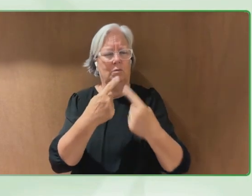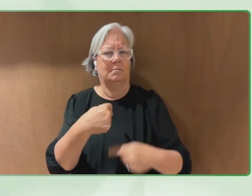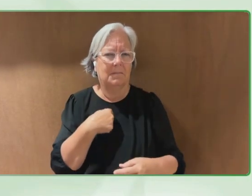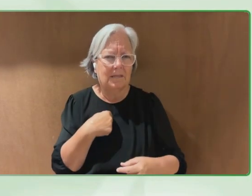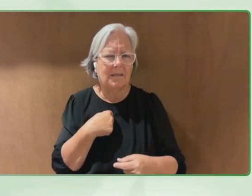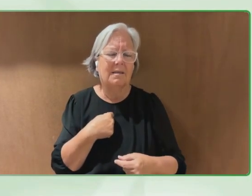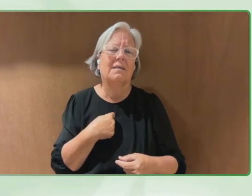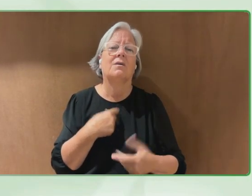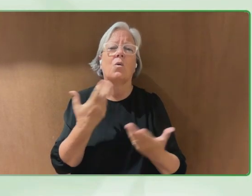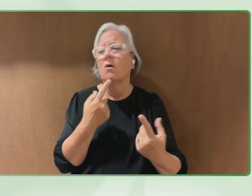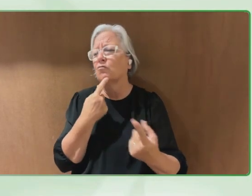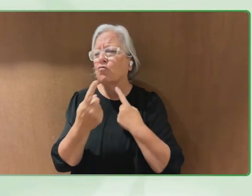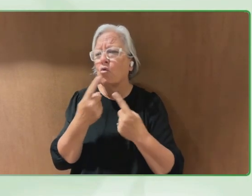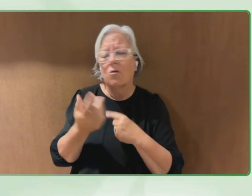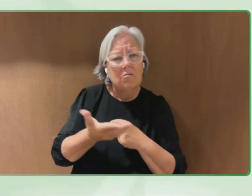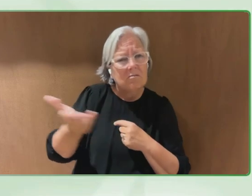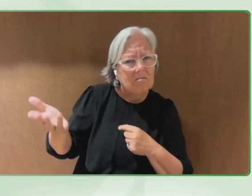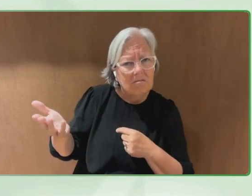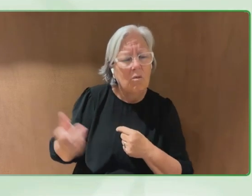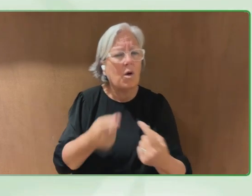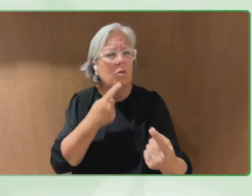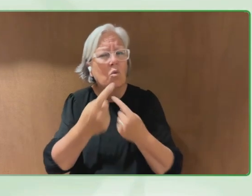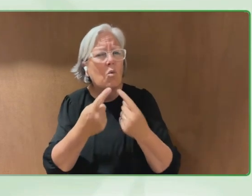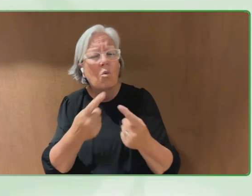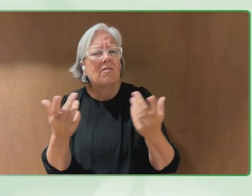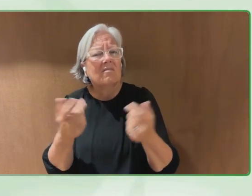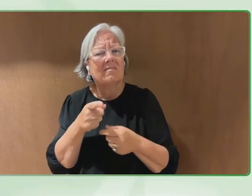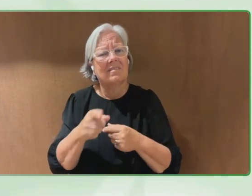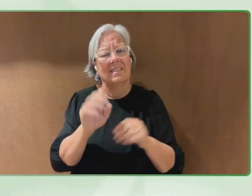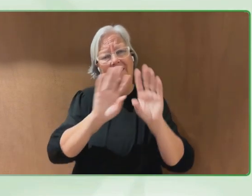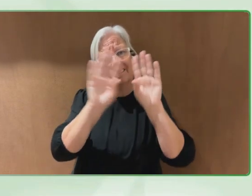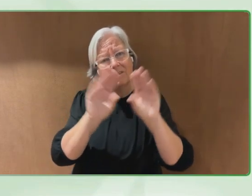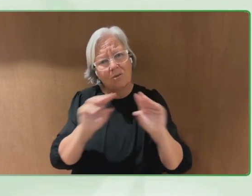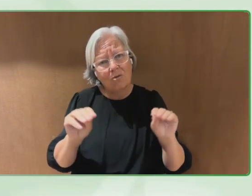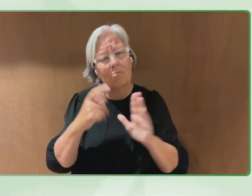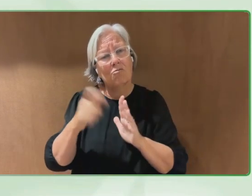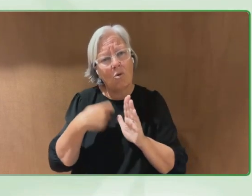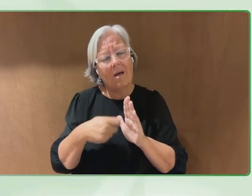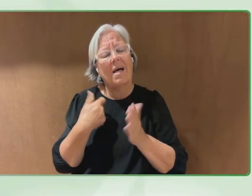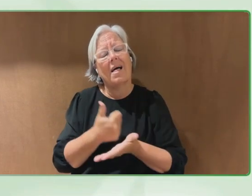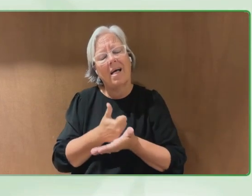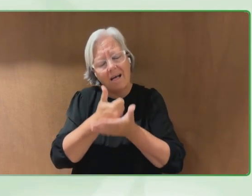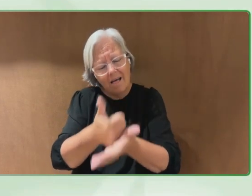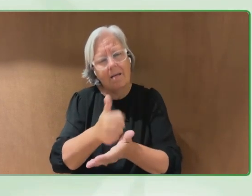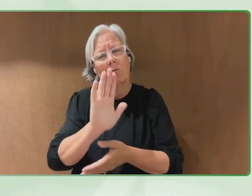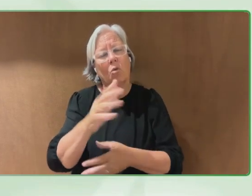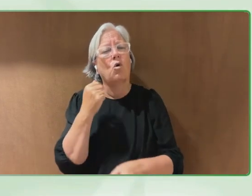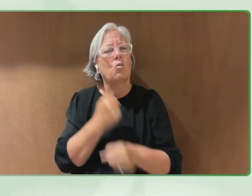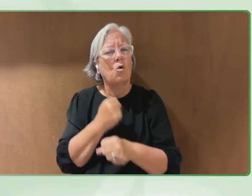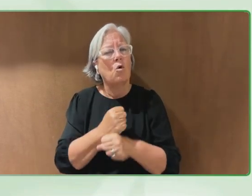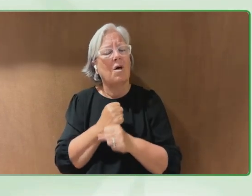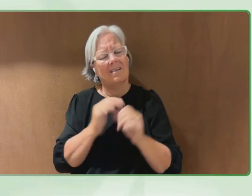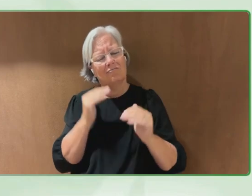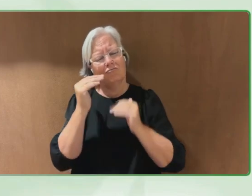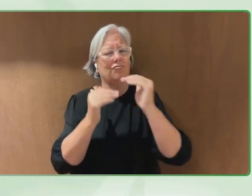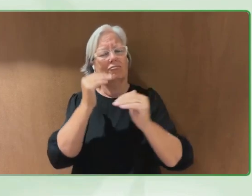these fellows. Come talk to anyone at Zero Project, and we will help you take your work to the next level. Let's give one last round